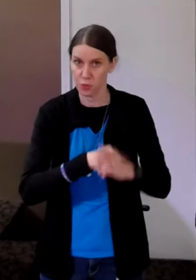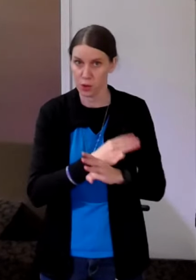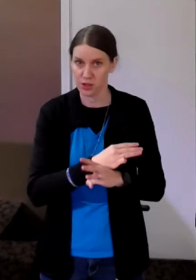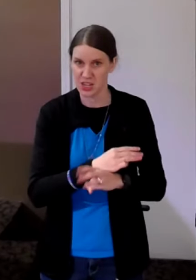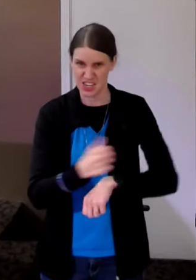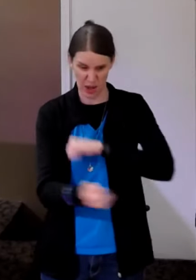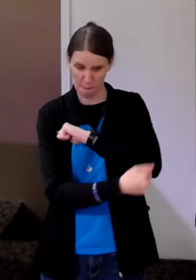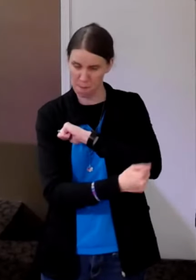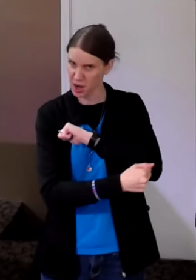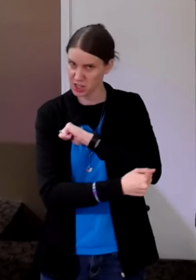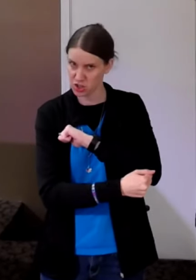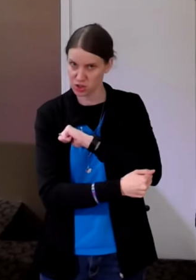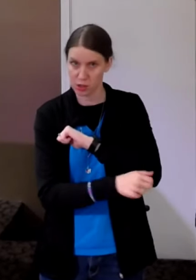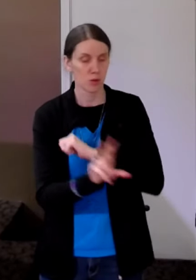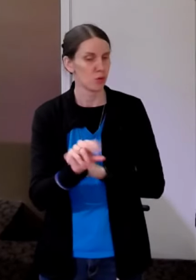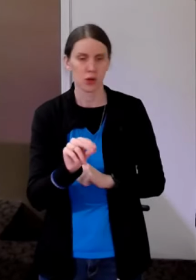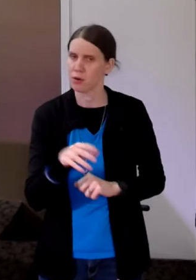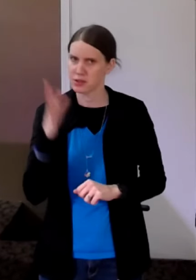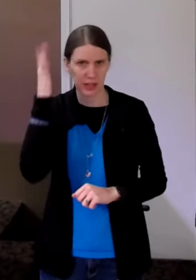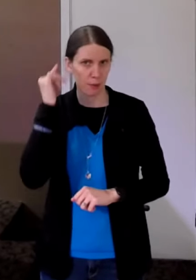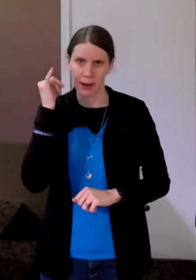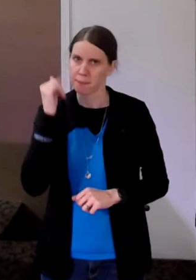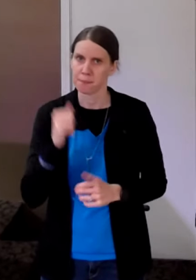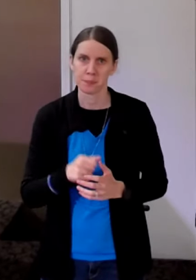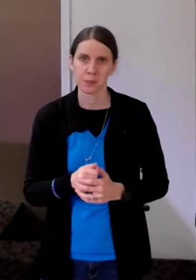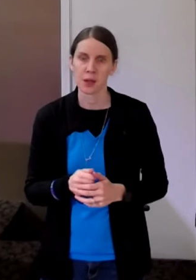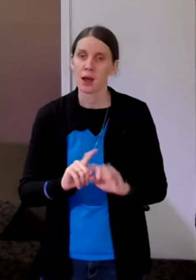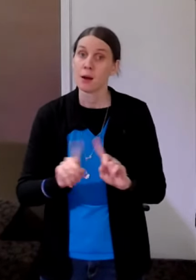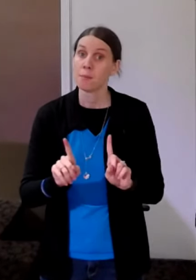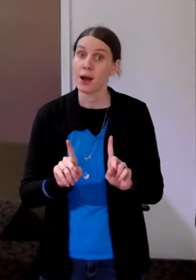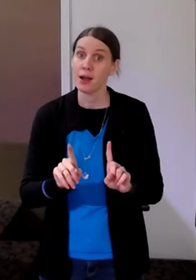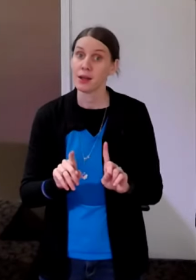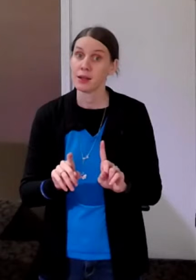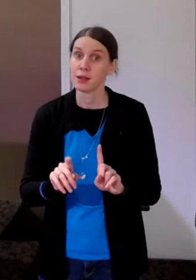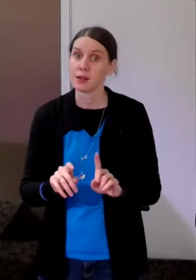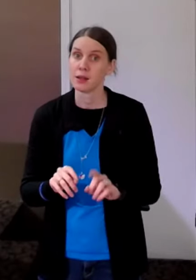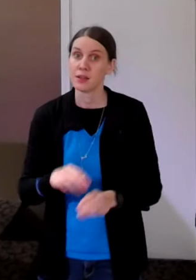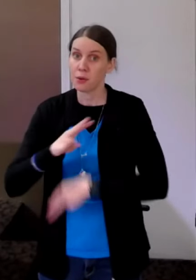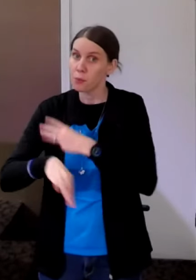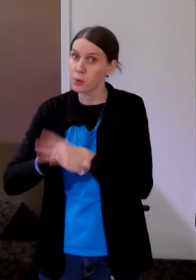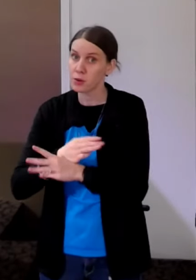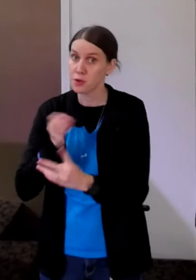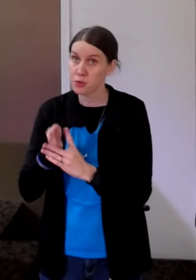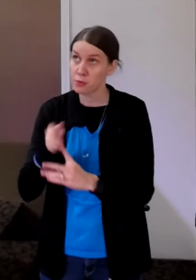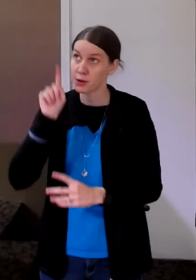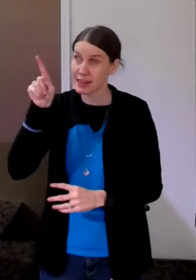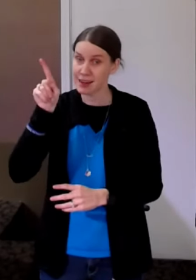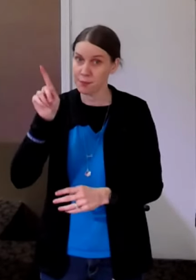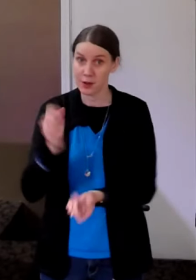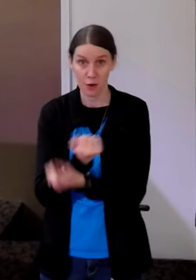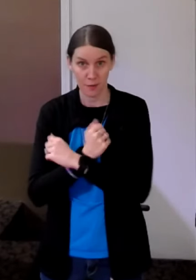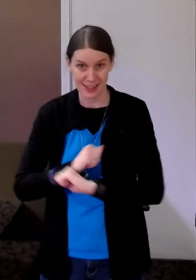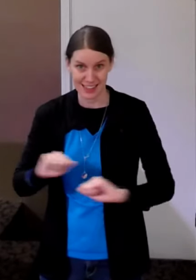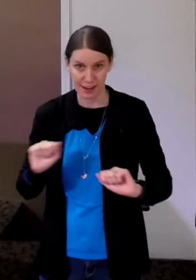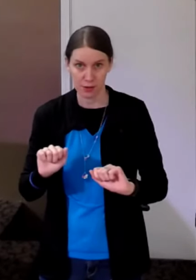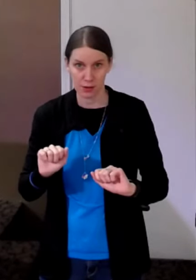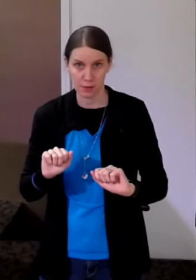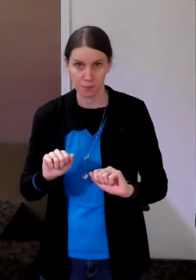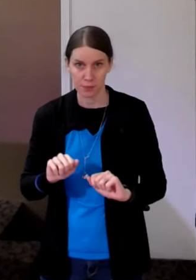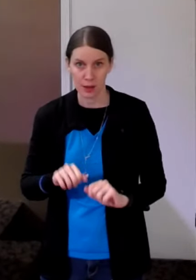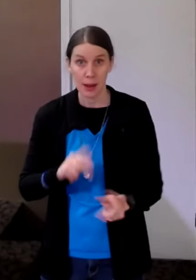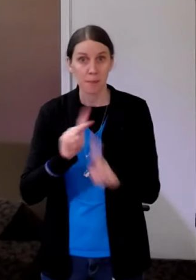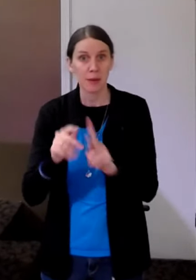world. That's not why Jesus came. Amen. But that the world through Him might be saved. He